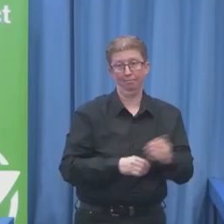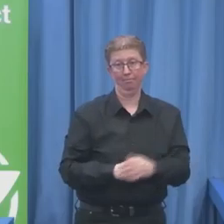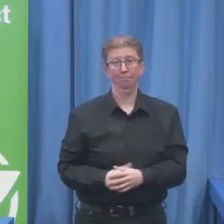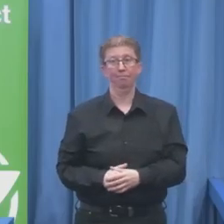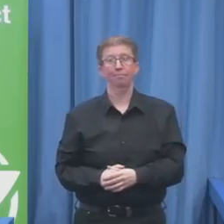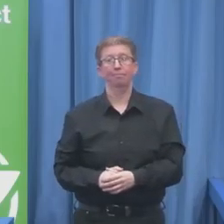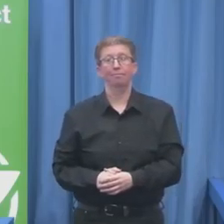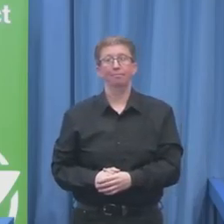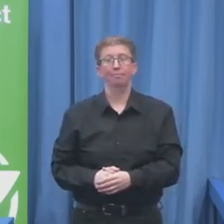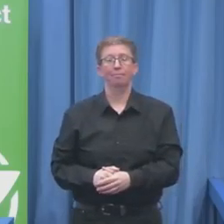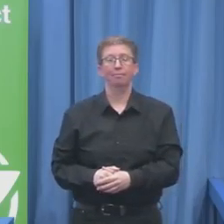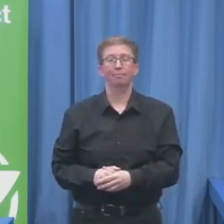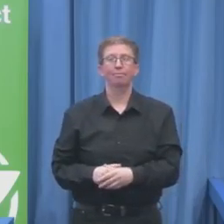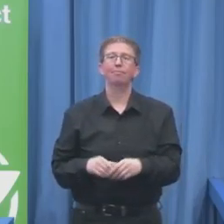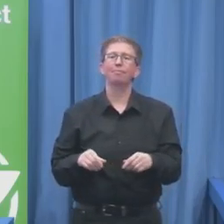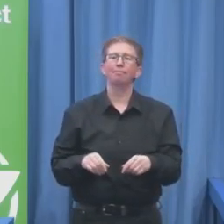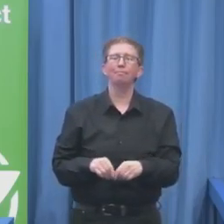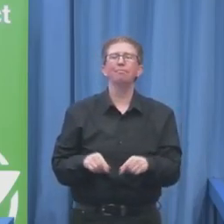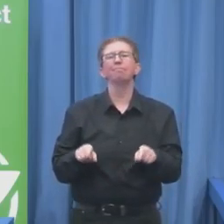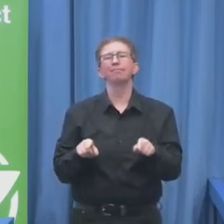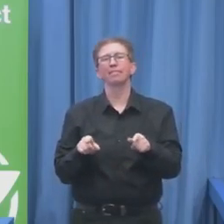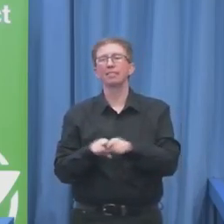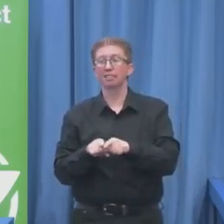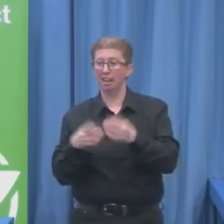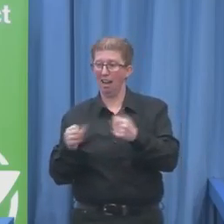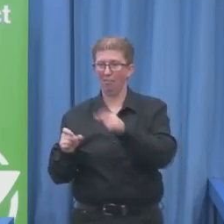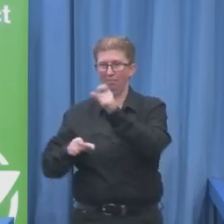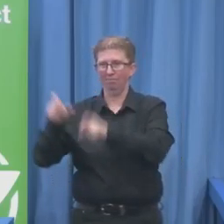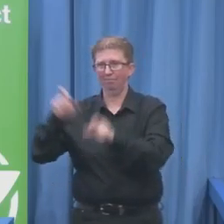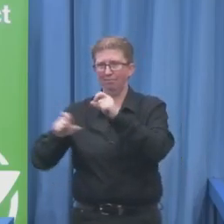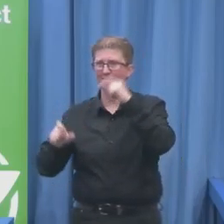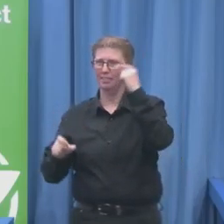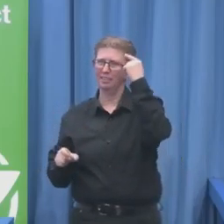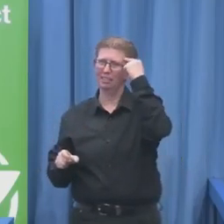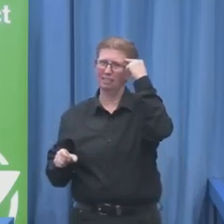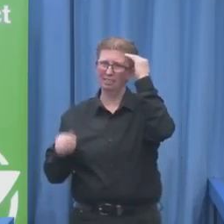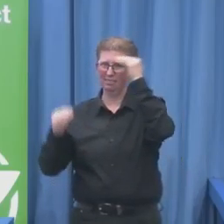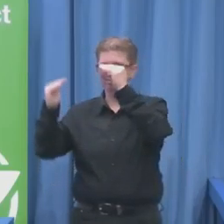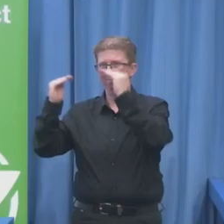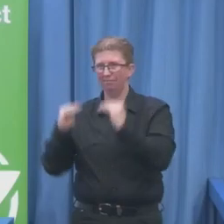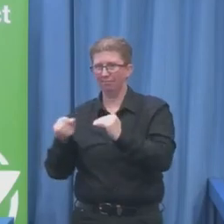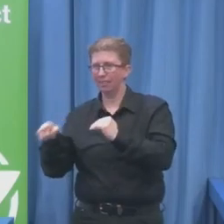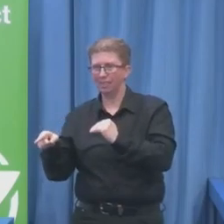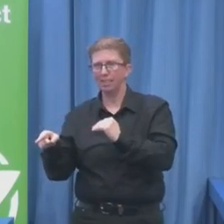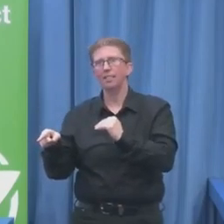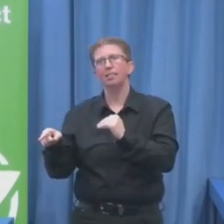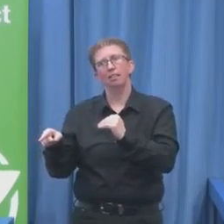and high support needs in the communities, and so that they all work together on